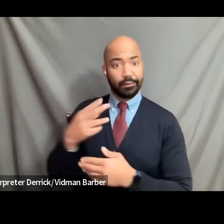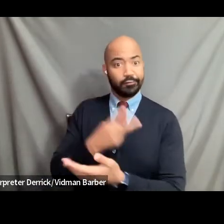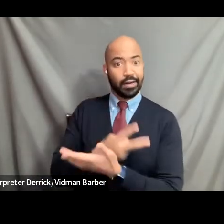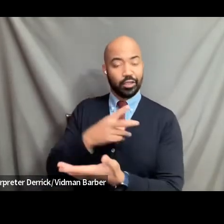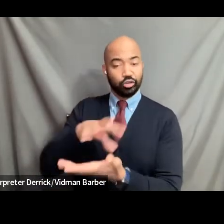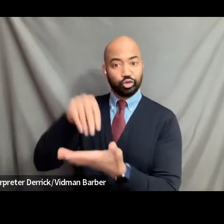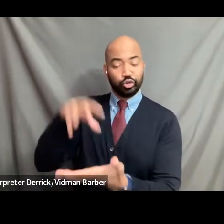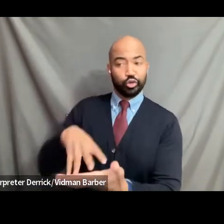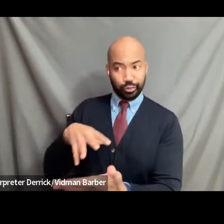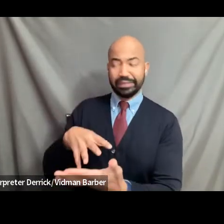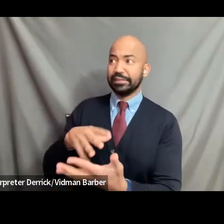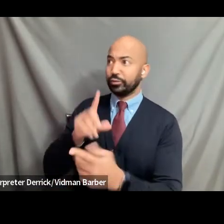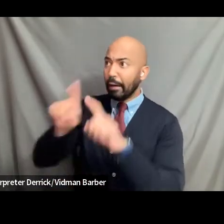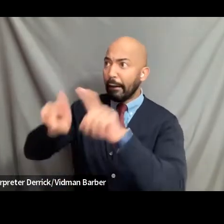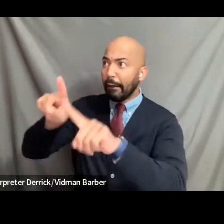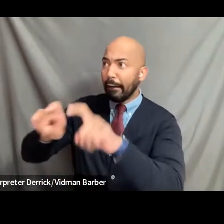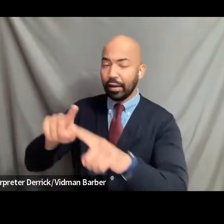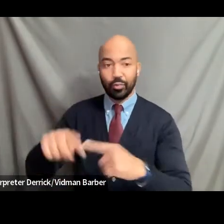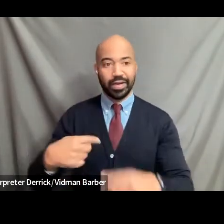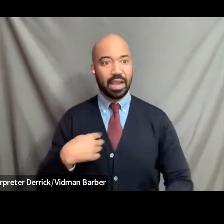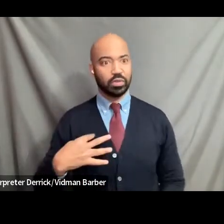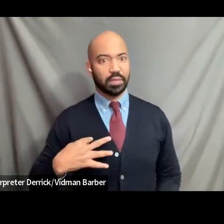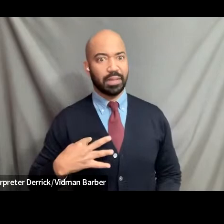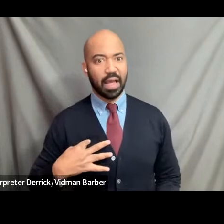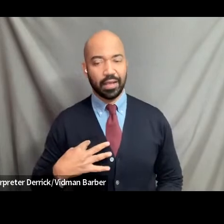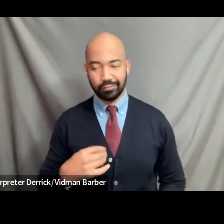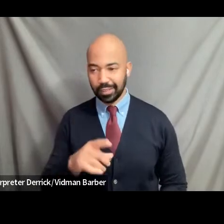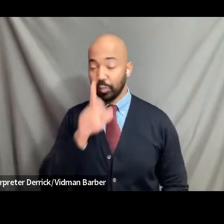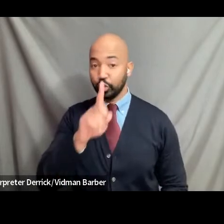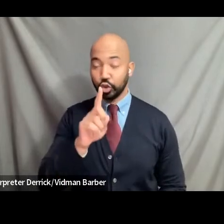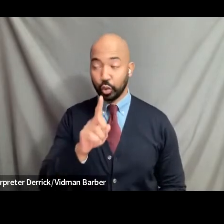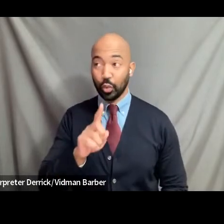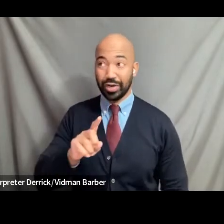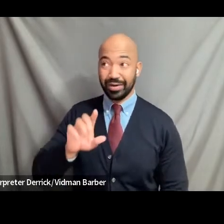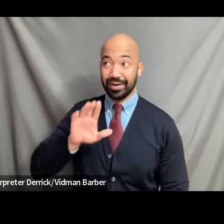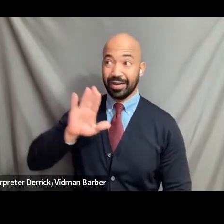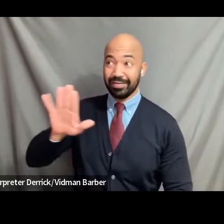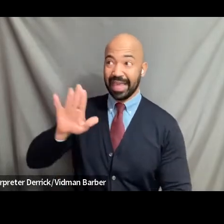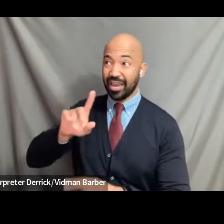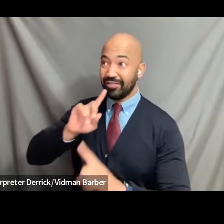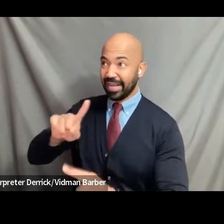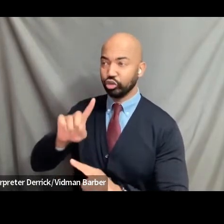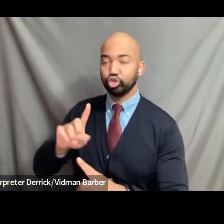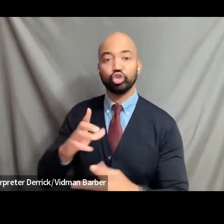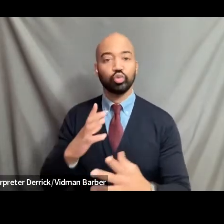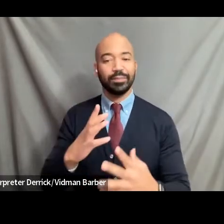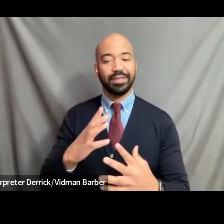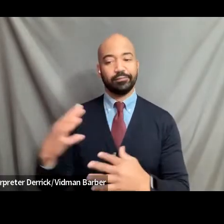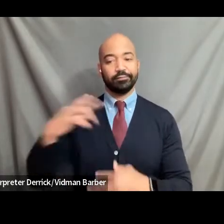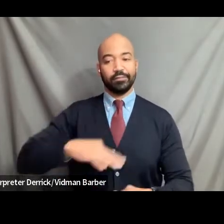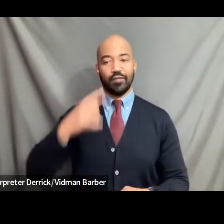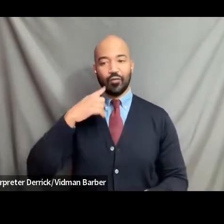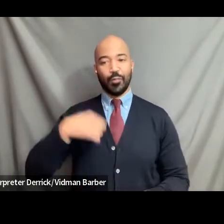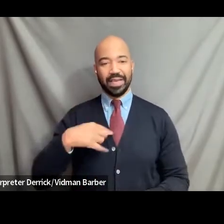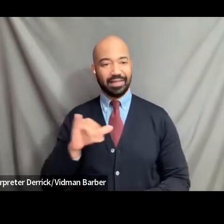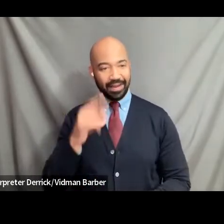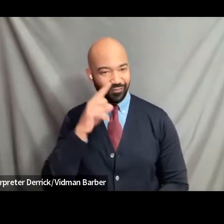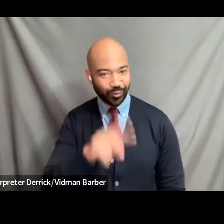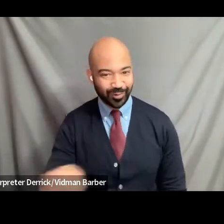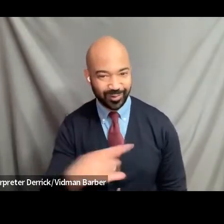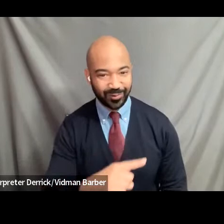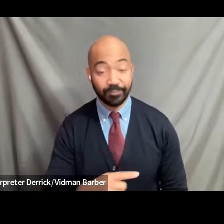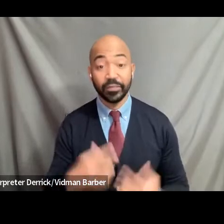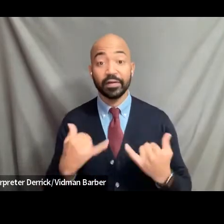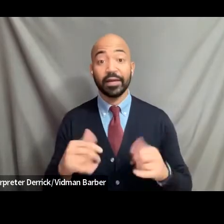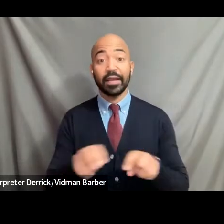when I was applying, and I think their answers will be equally useful to me as they will be to anyone else. So for this panel, I have some